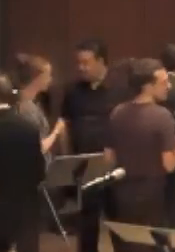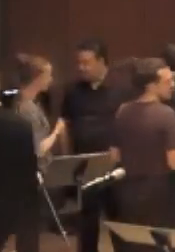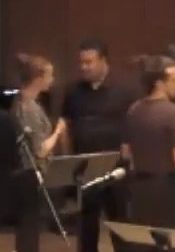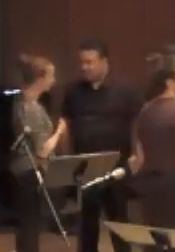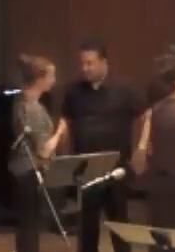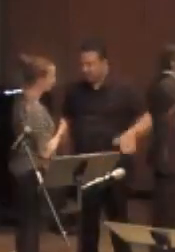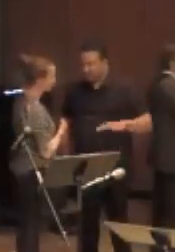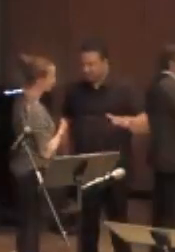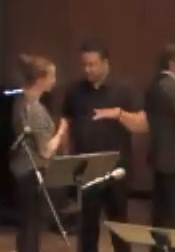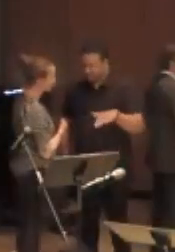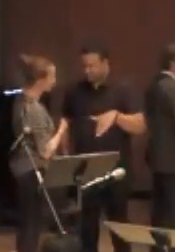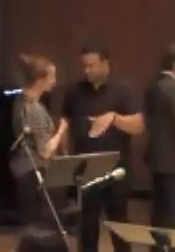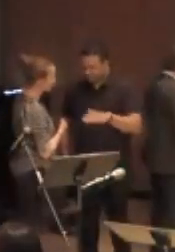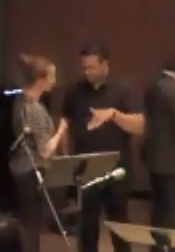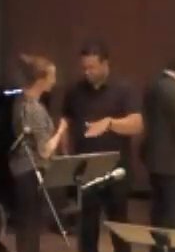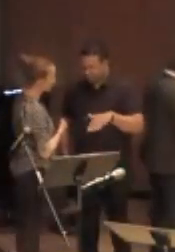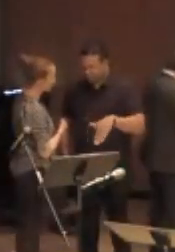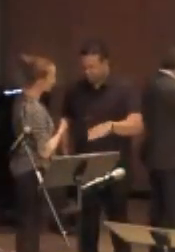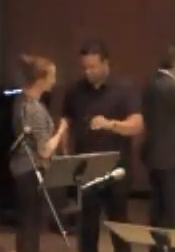you know